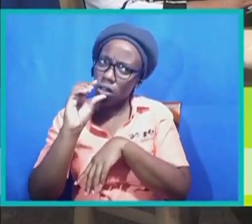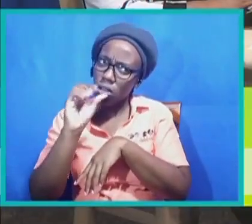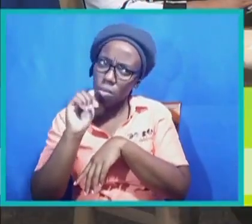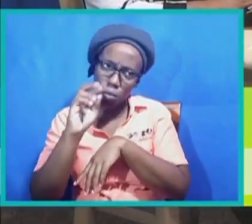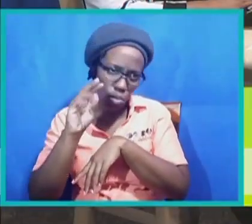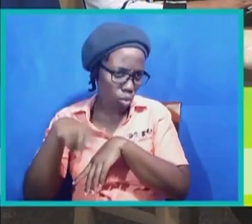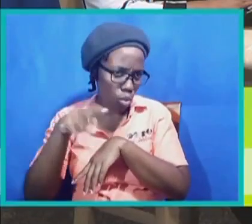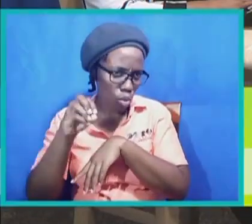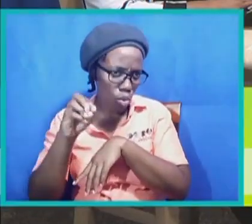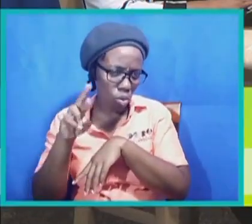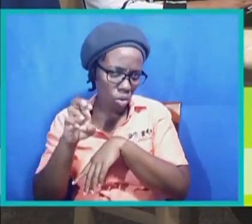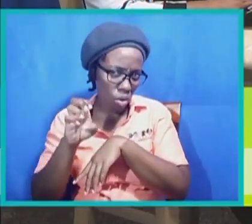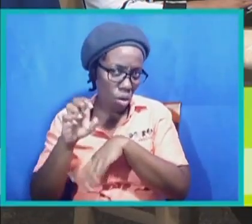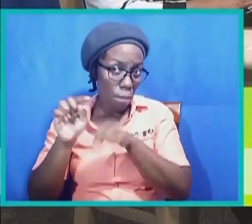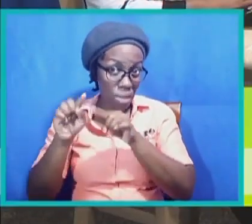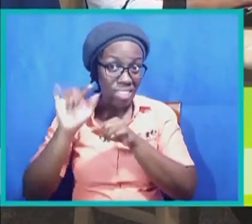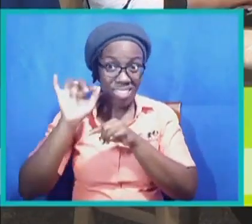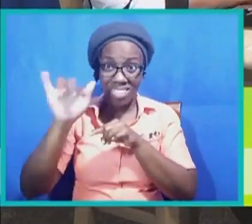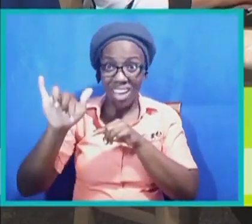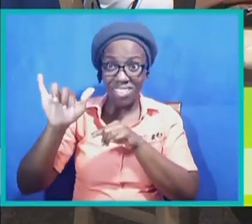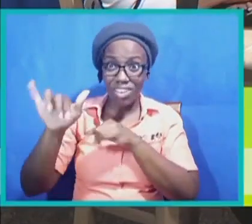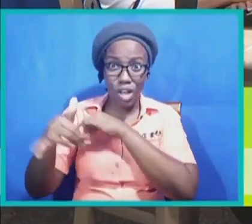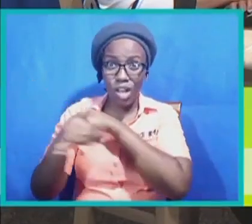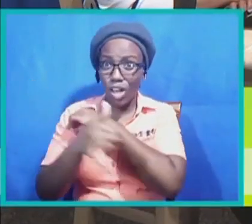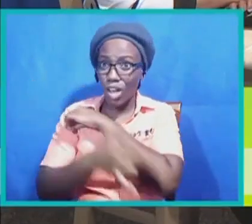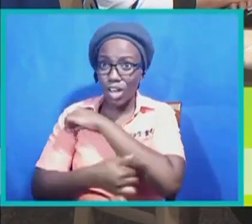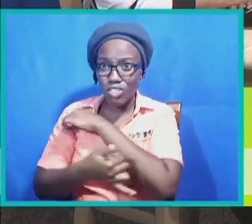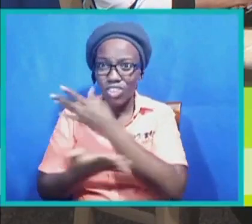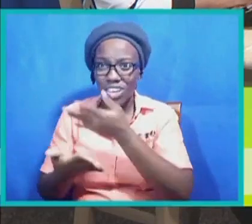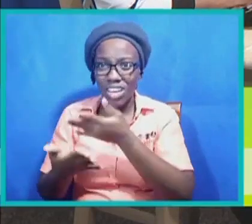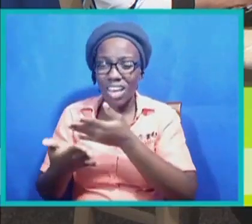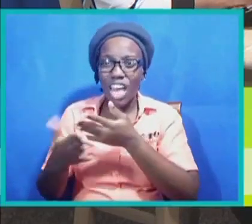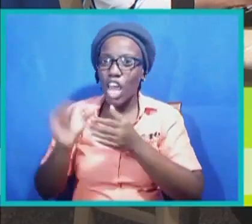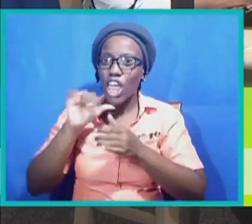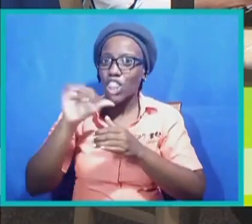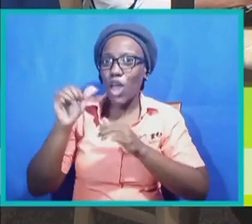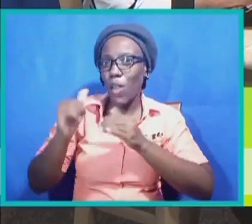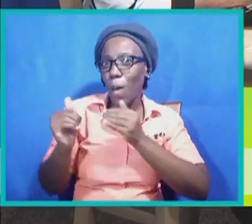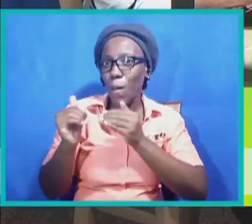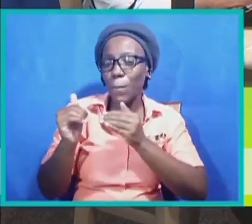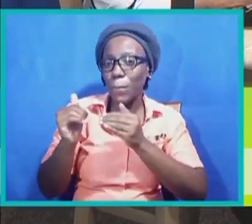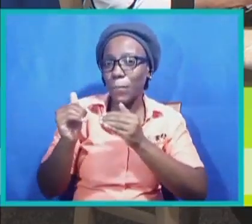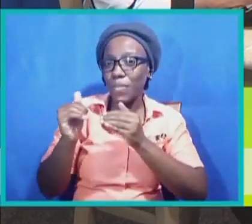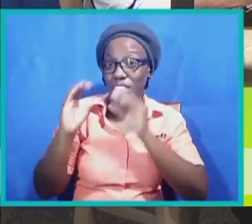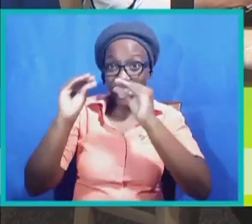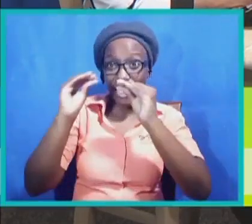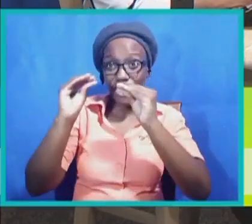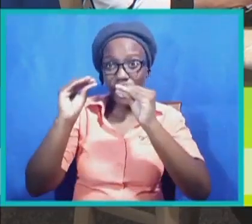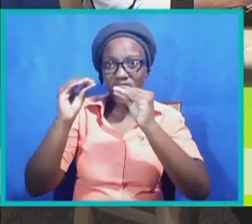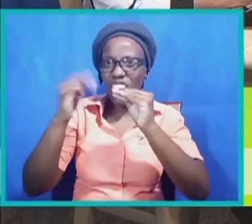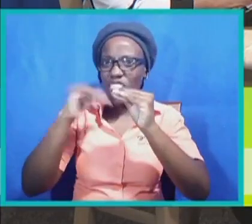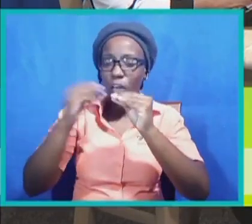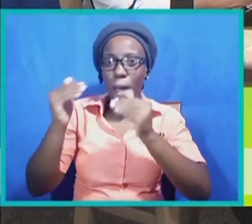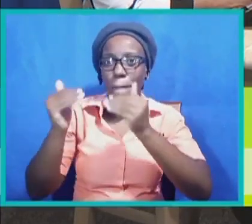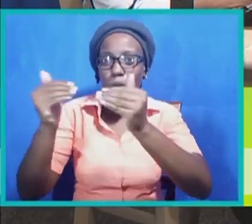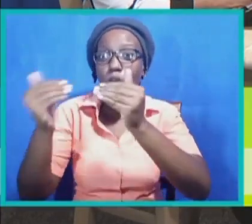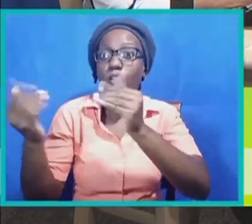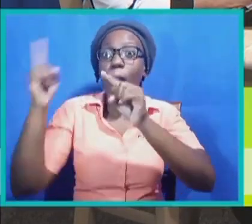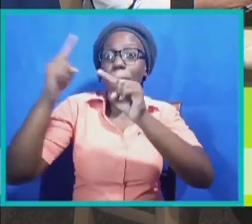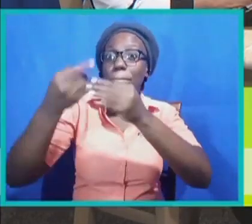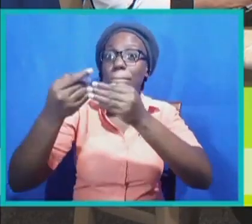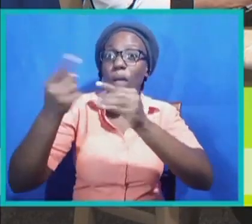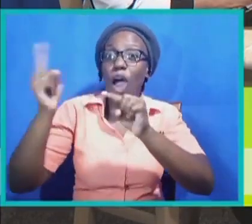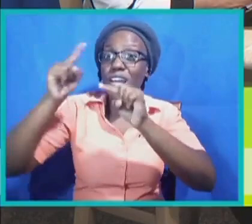outcomes. So I don't think you need to remove assessment. I think maybe there's